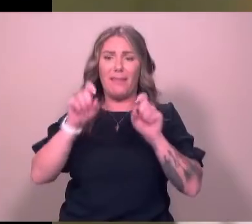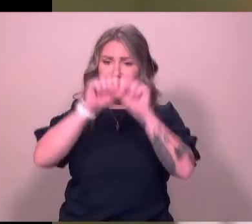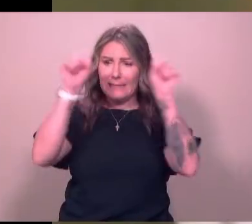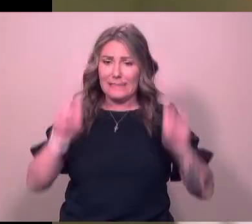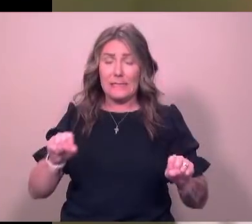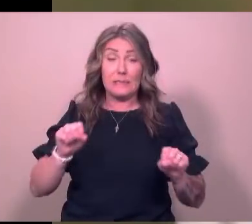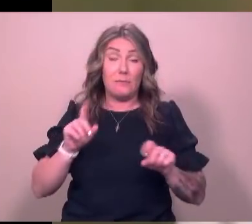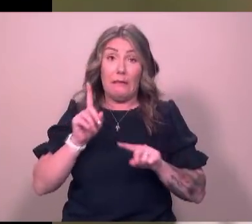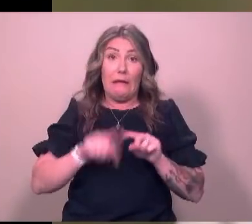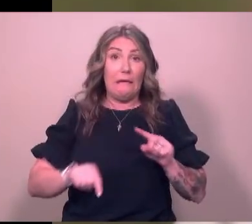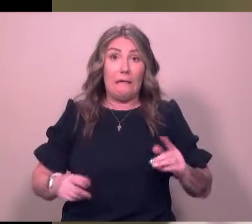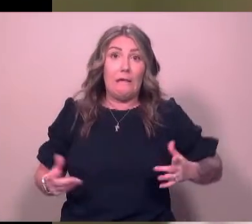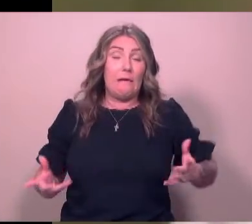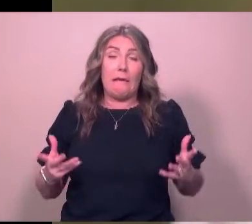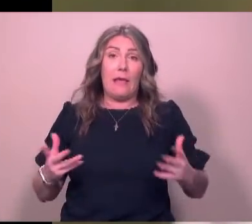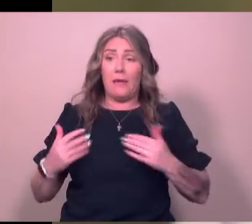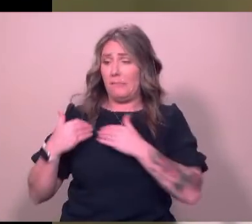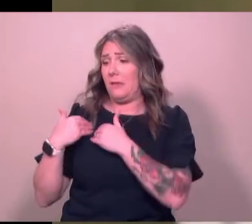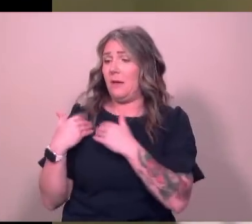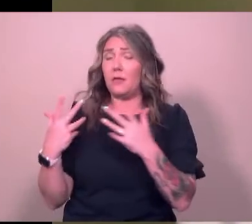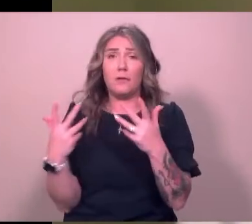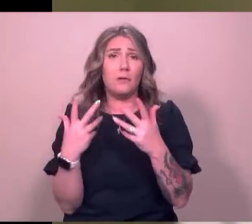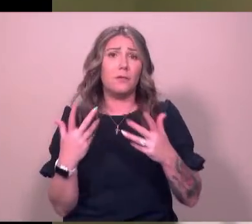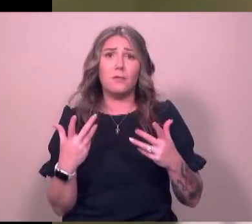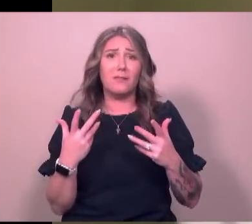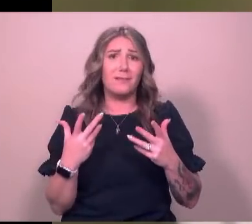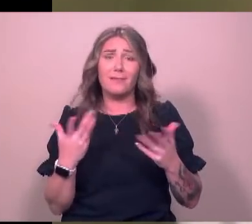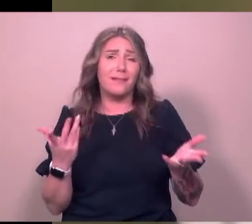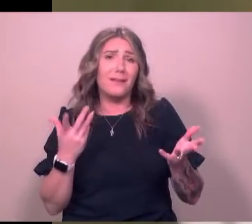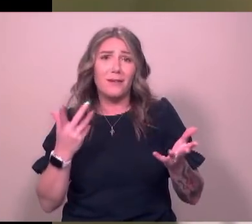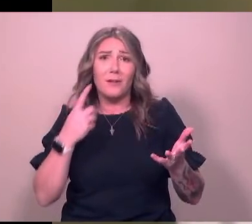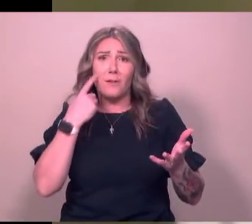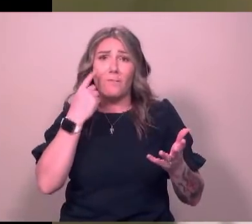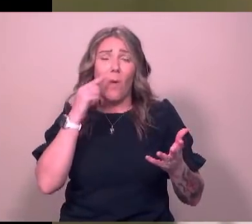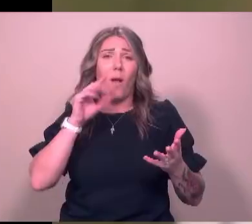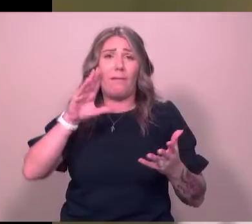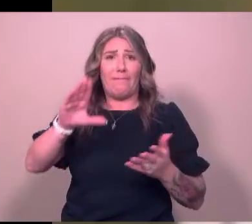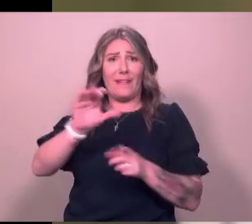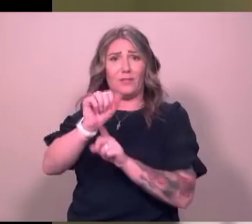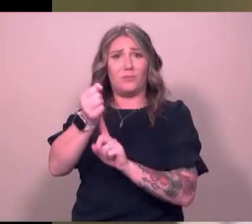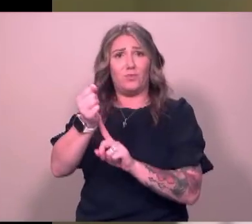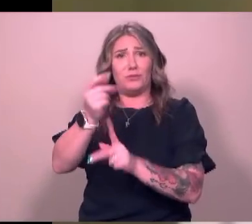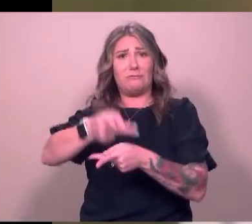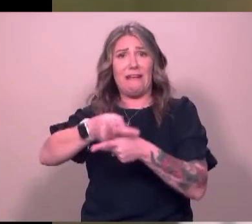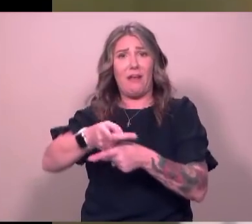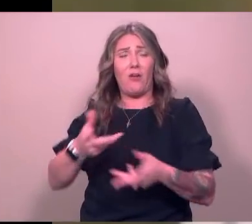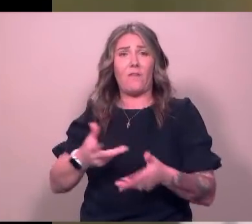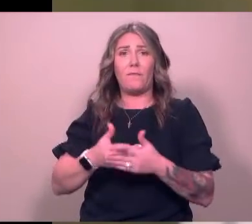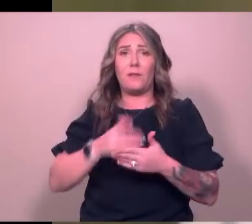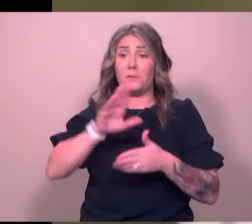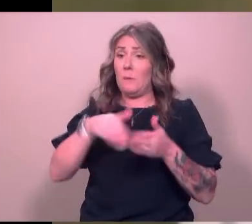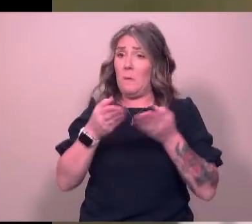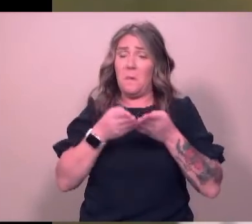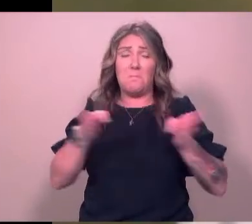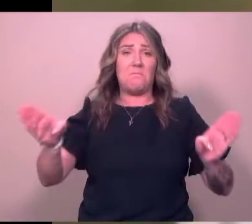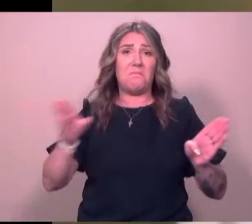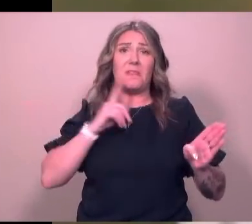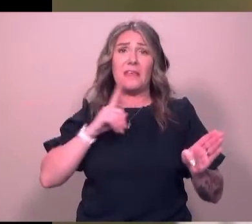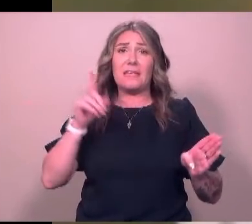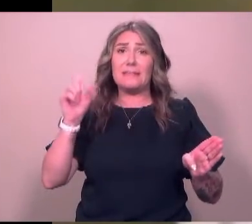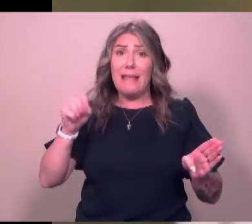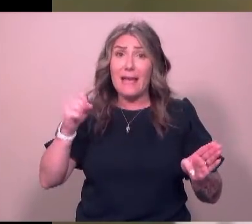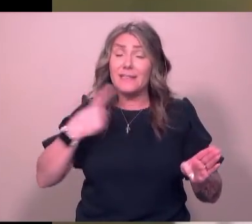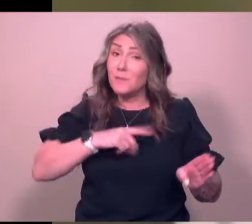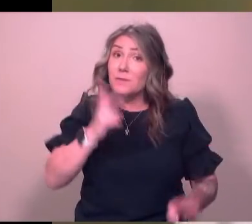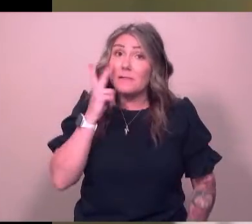can't burden or have the burden taken care of. So it's across the board. And yes, we're seeing